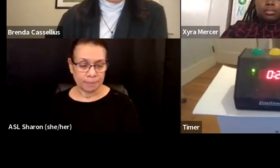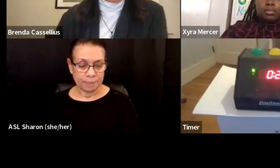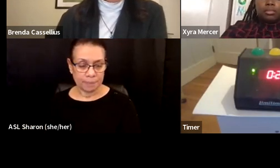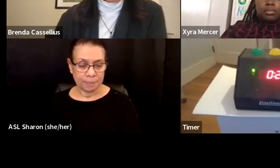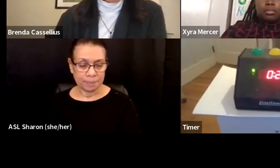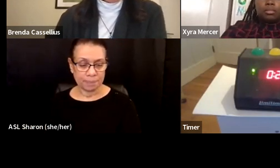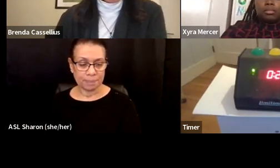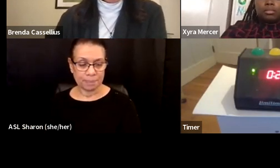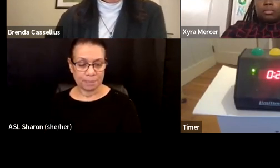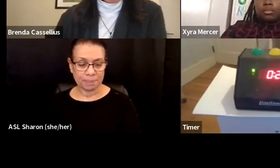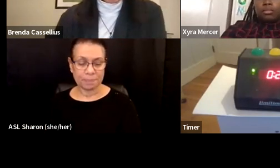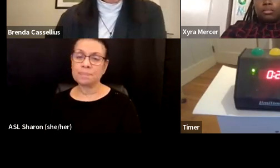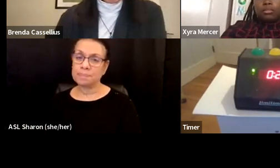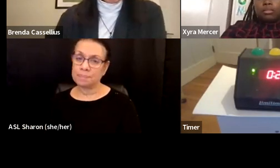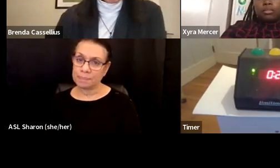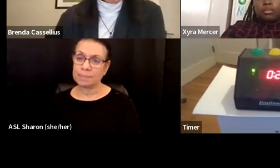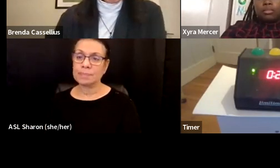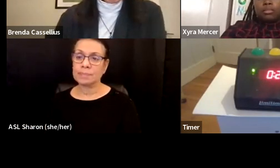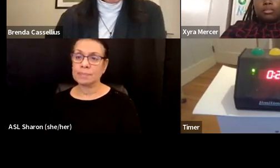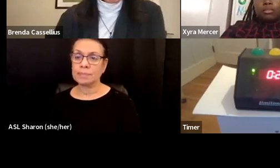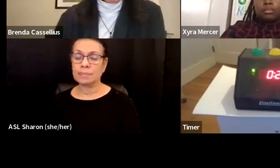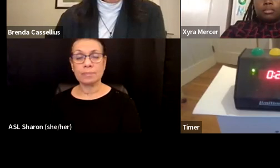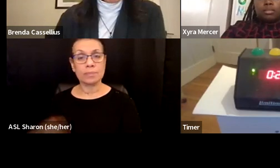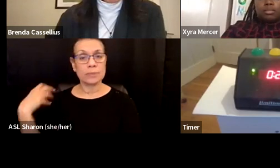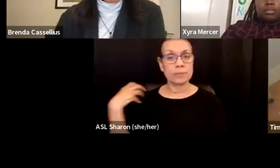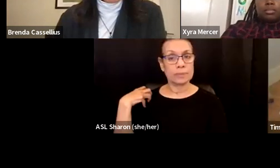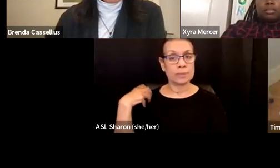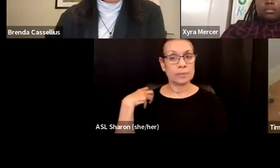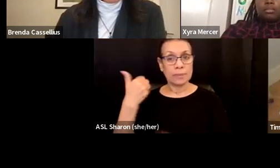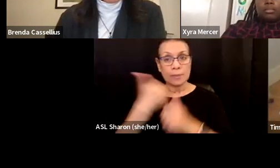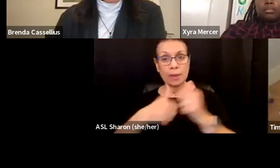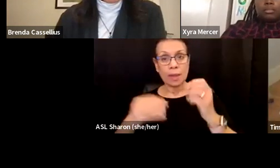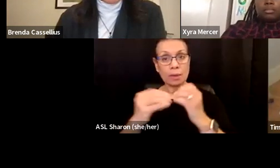thank you thank you are there any other questions